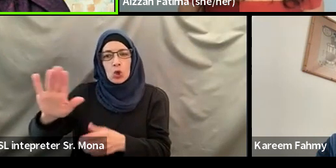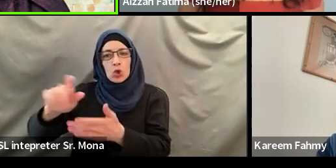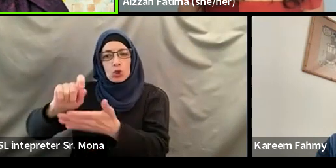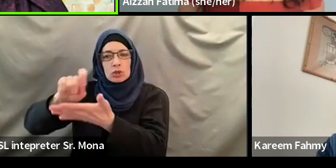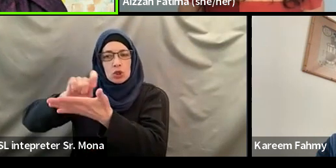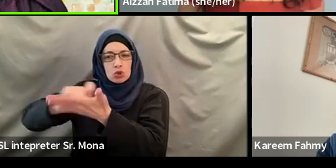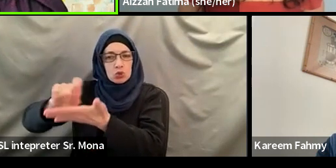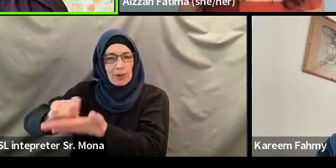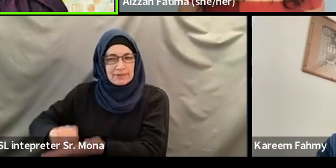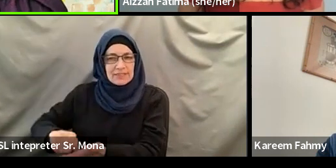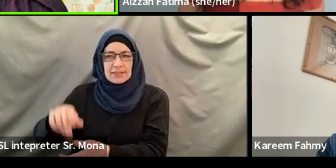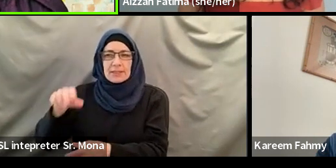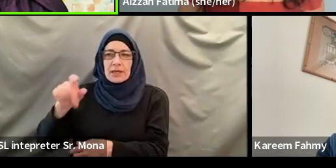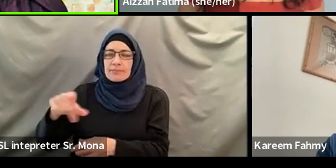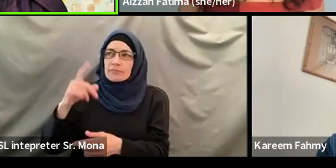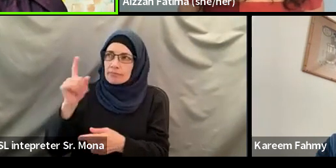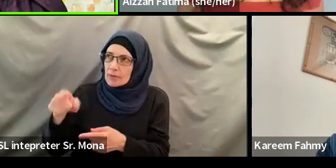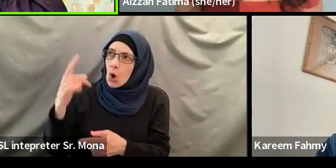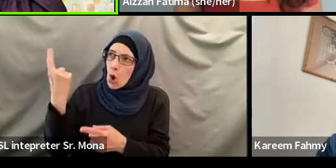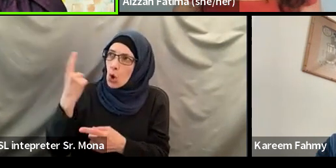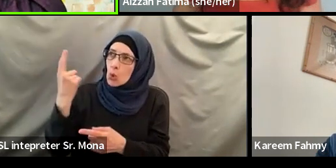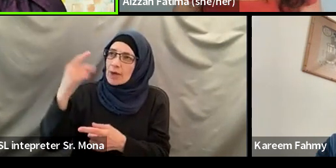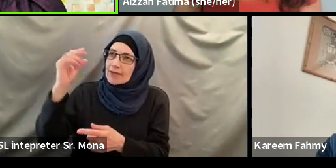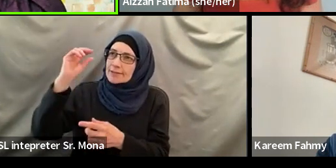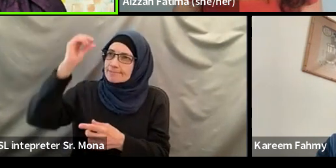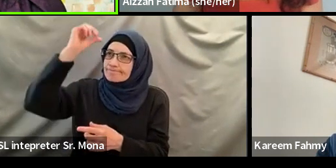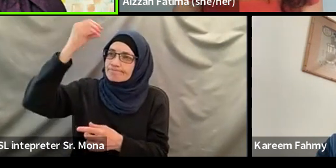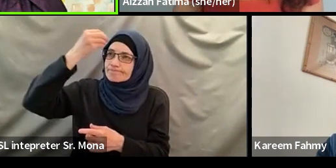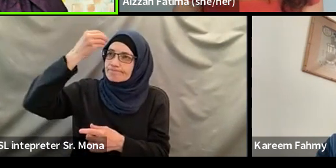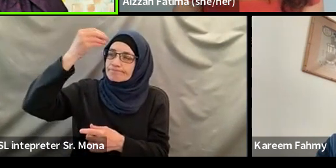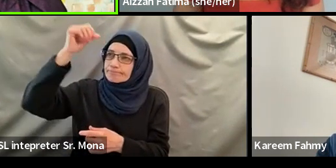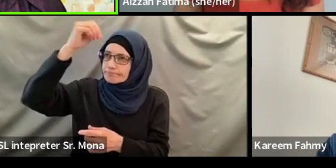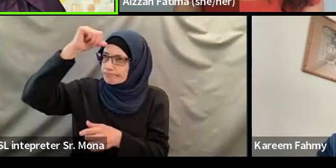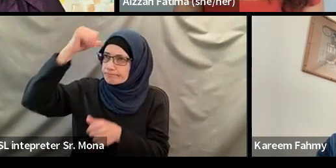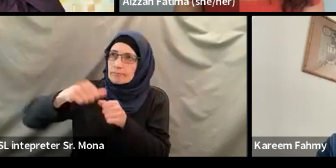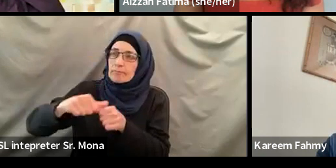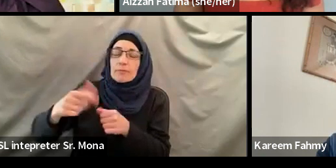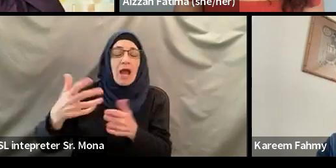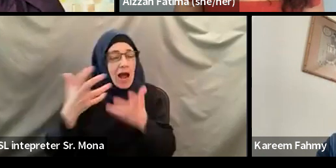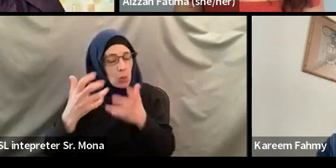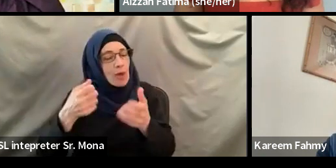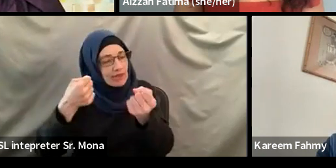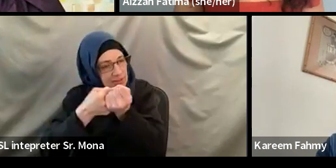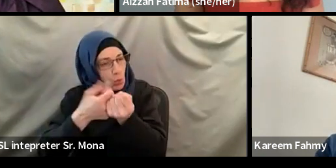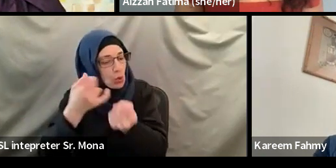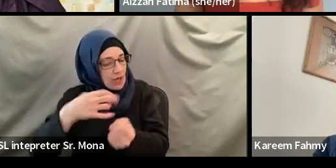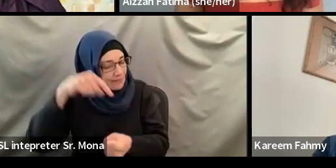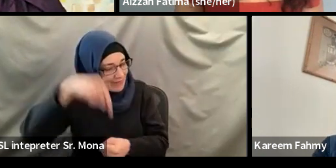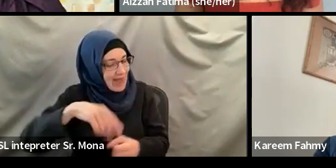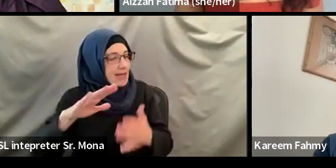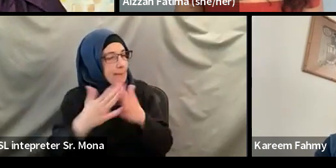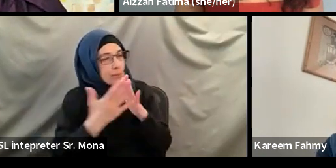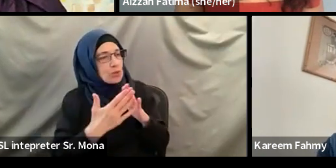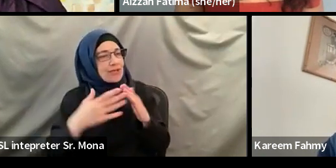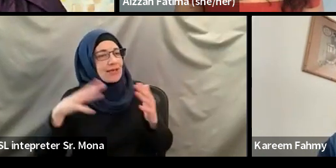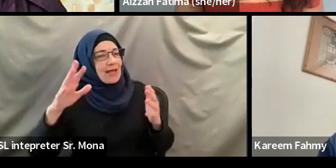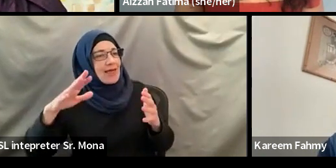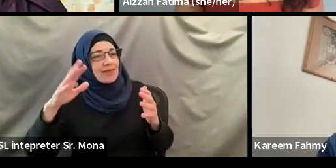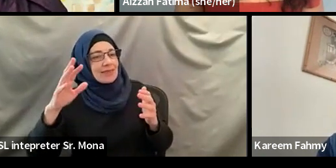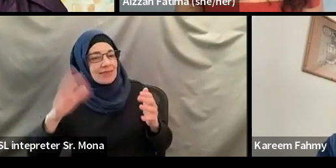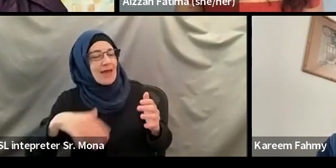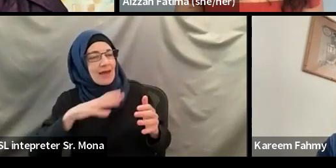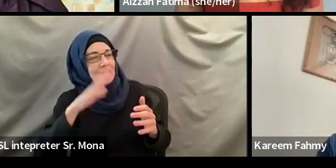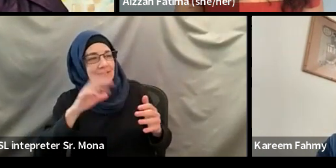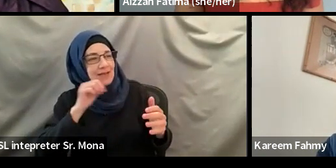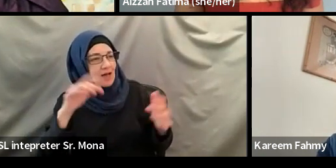is like, you know, I want the support of my community, a community that I've not been in touch with. And, you know, he says, what have you done to deserve that? And he says,